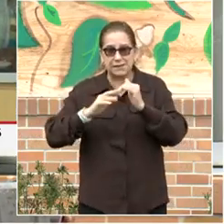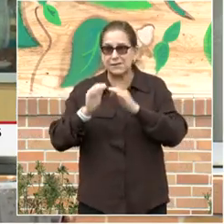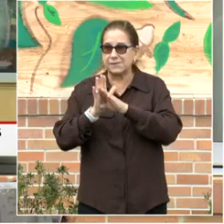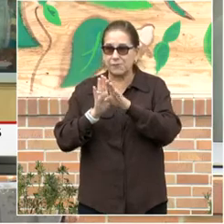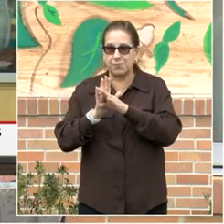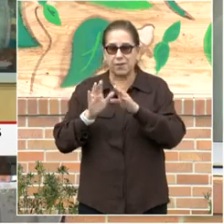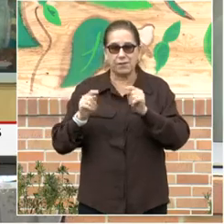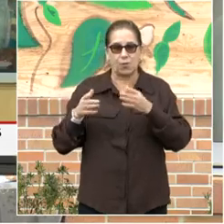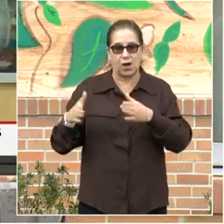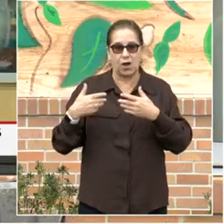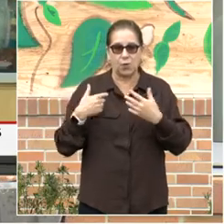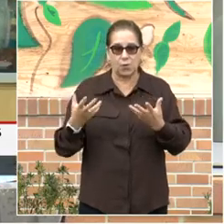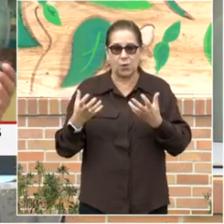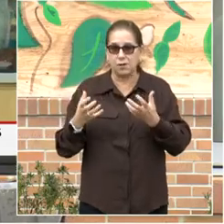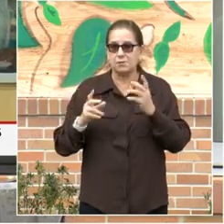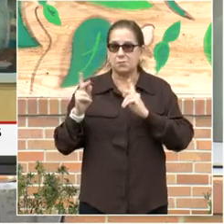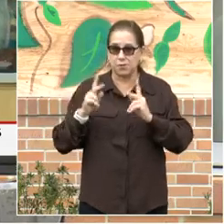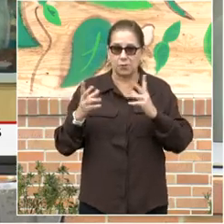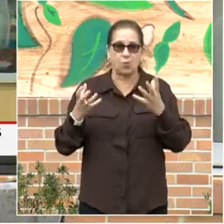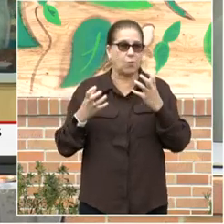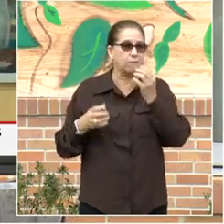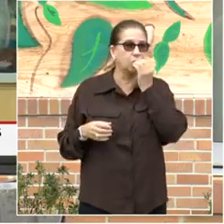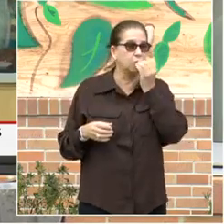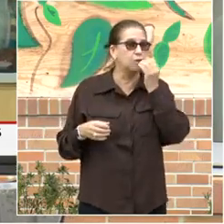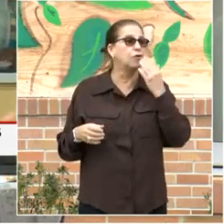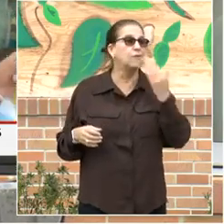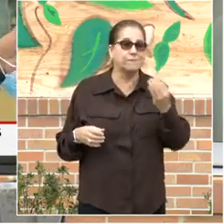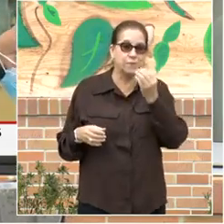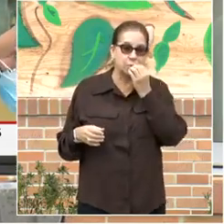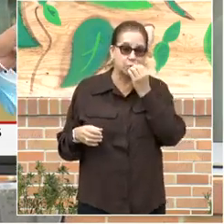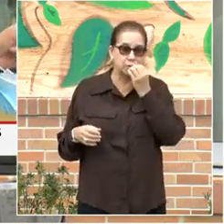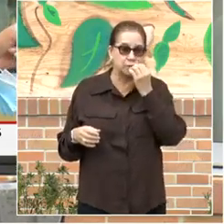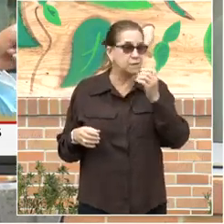And the people at Good Foods, where are our Good Foods people?